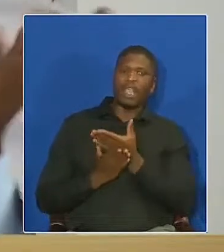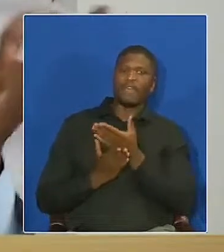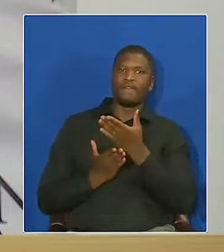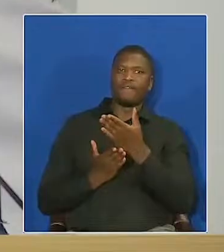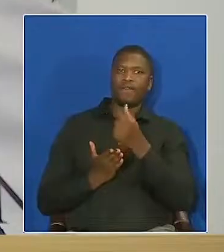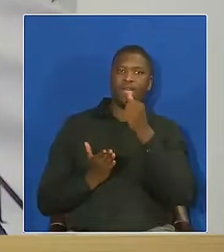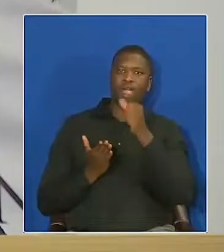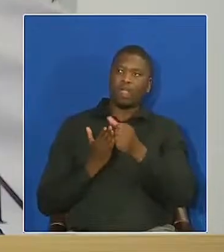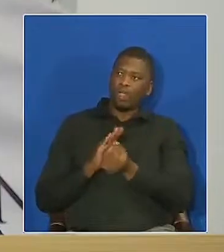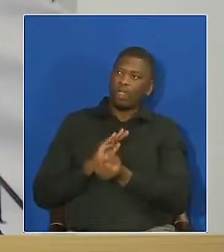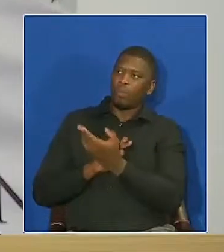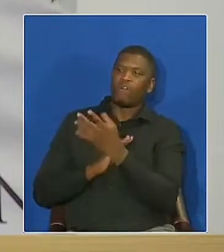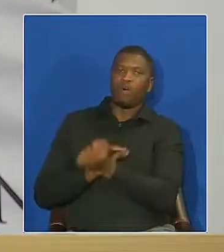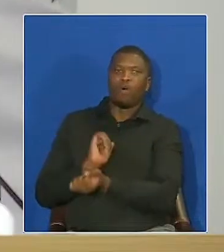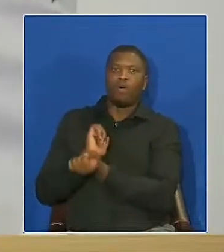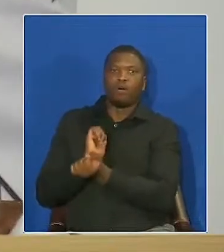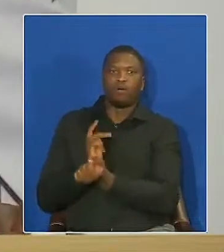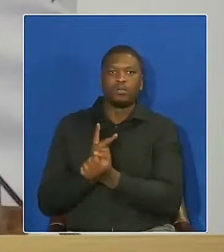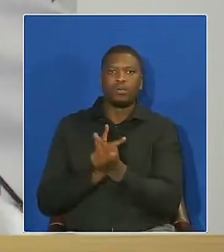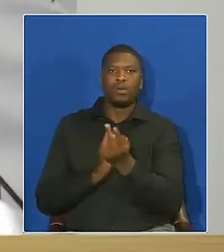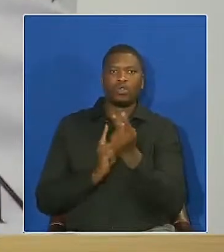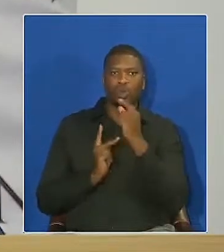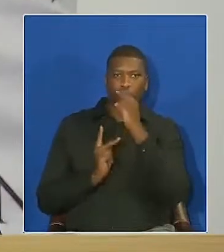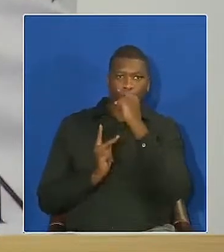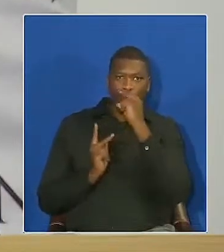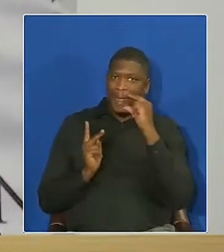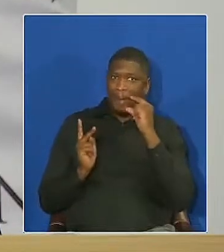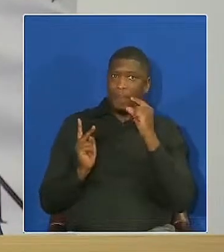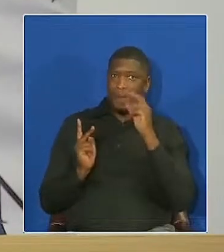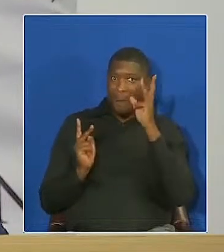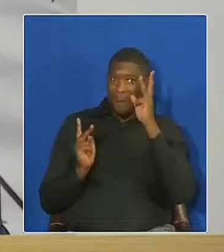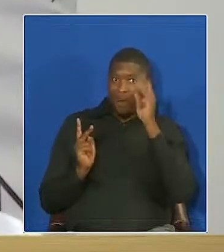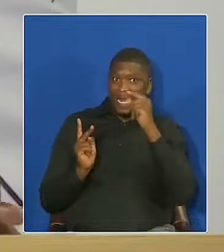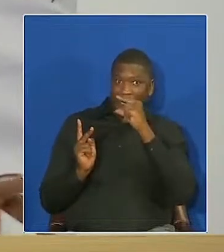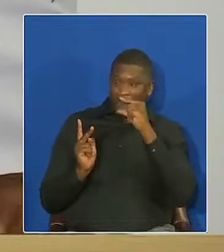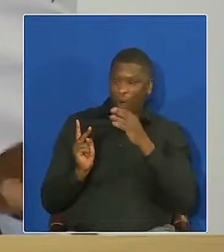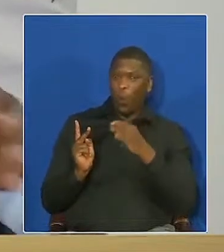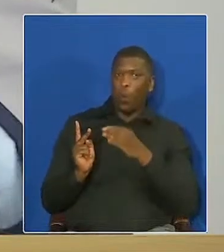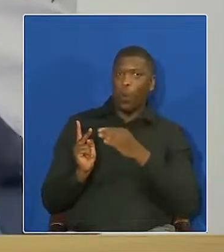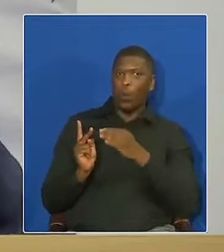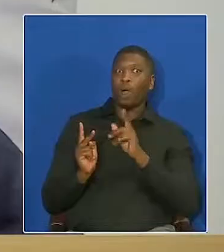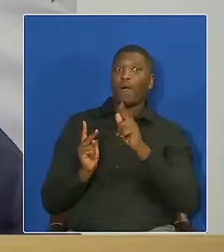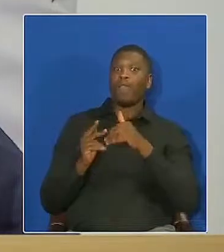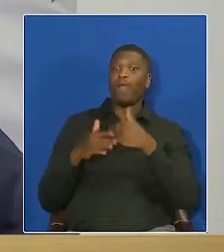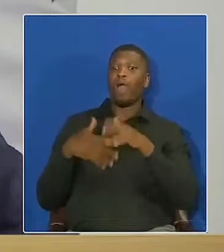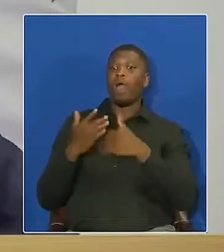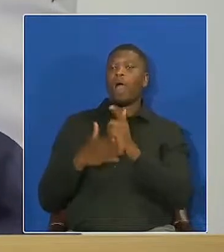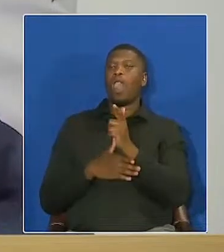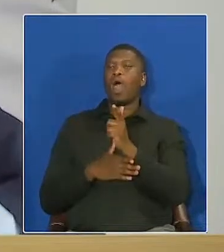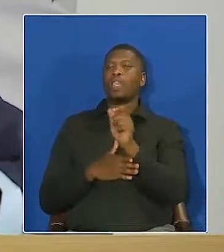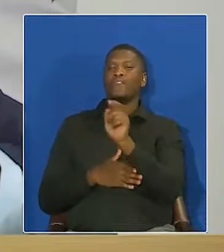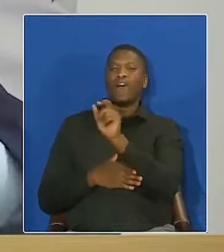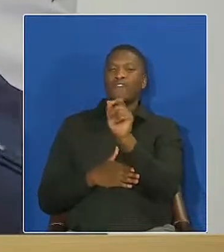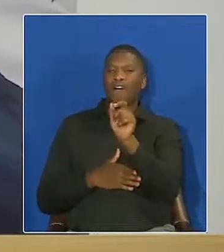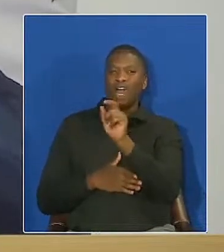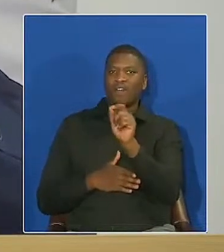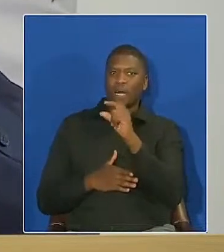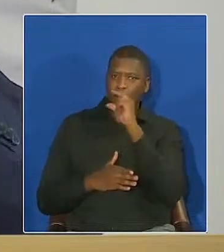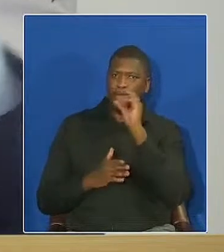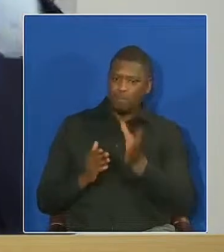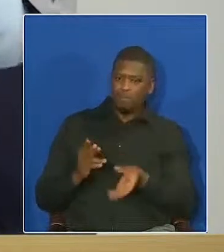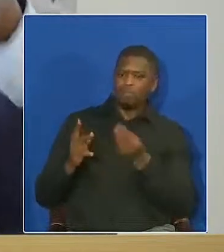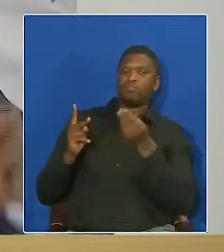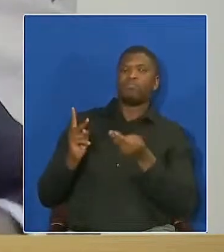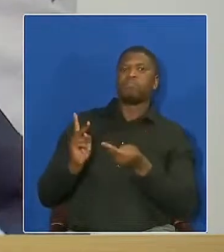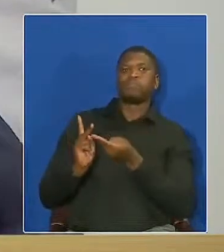of arrest, and the name of General Mkhwanazi is nowhere from the beginning. But then at the end, it is